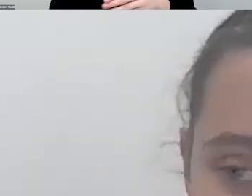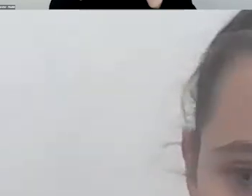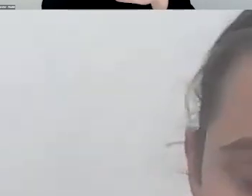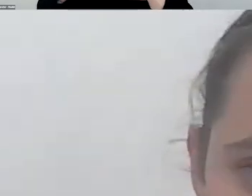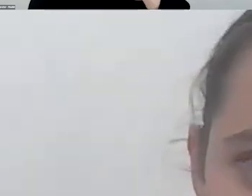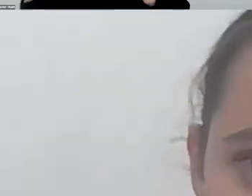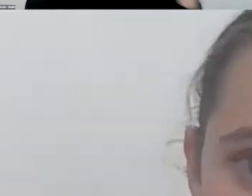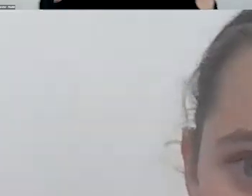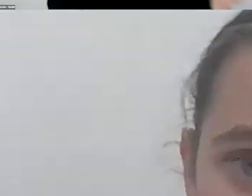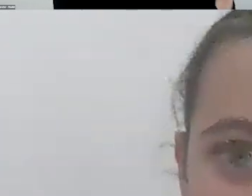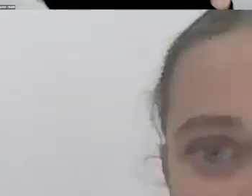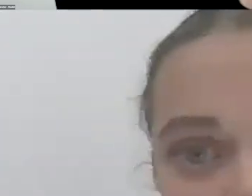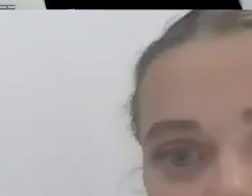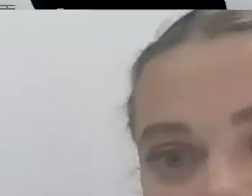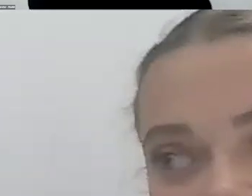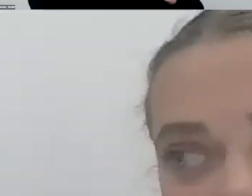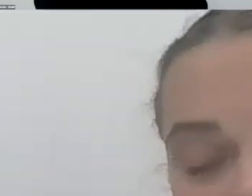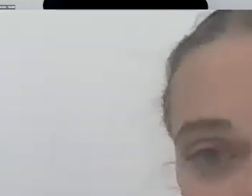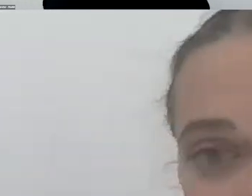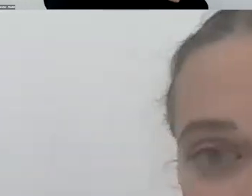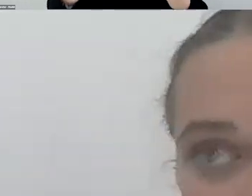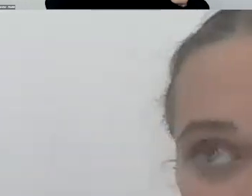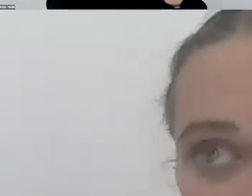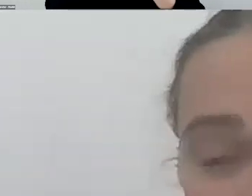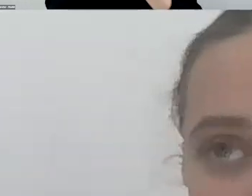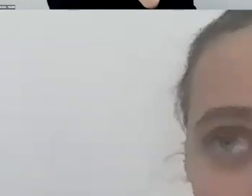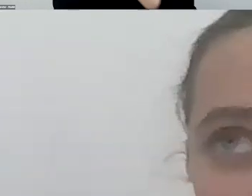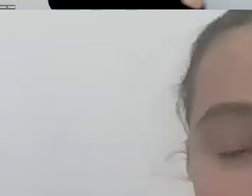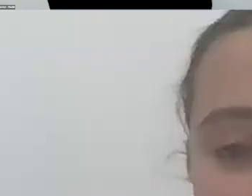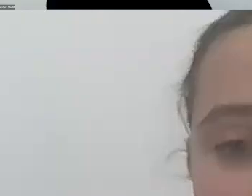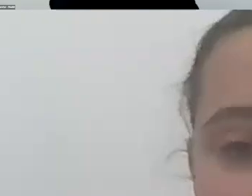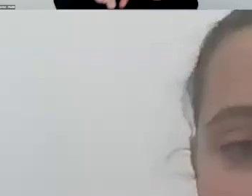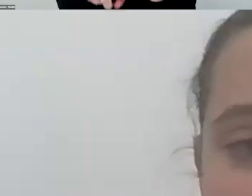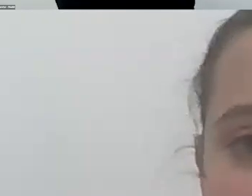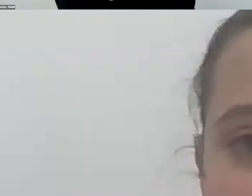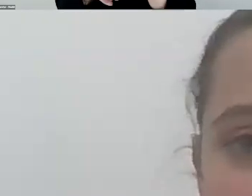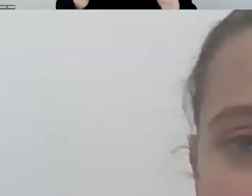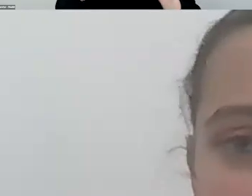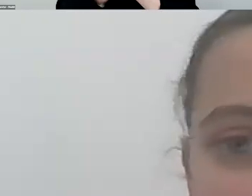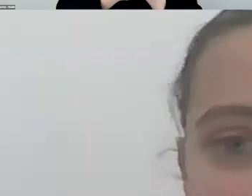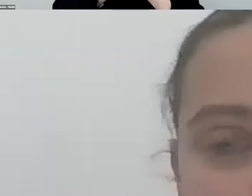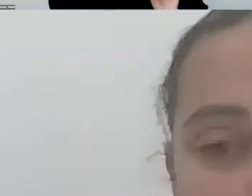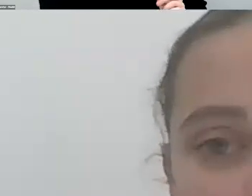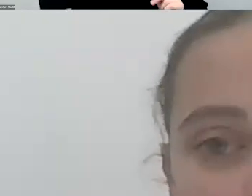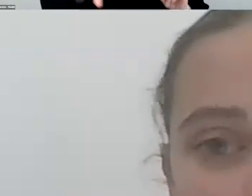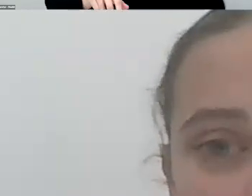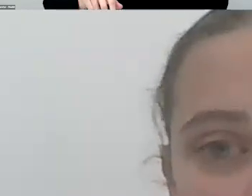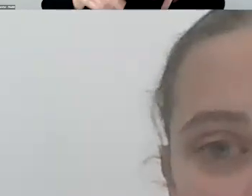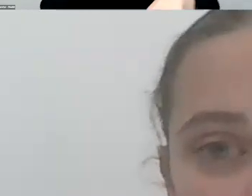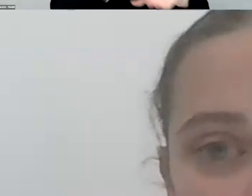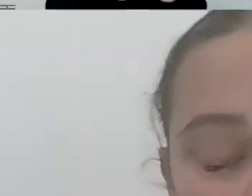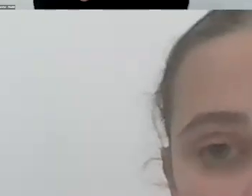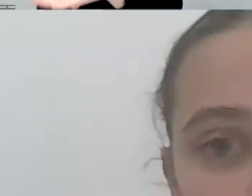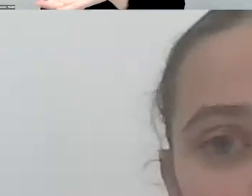care. And so, I certainly think it could have a role in supporting people and trying to reduce some of the workload that people can often